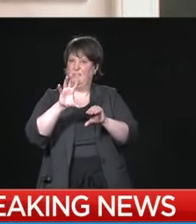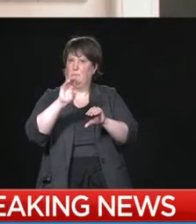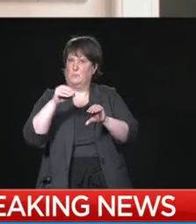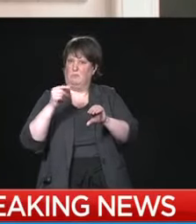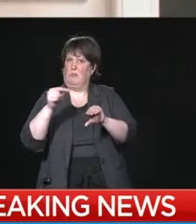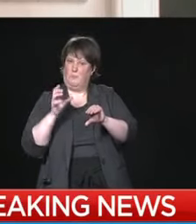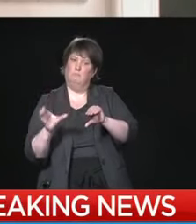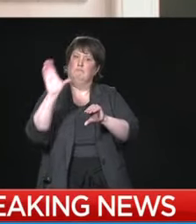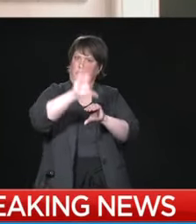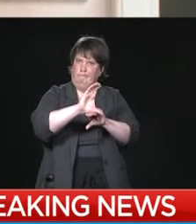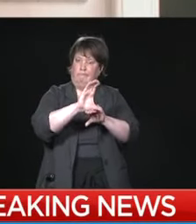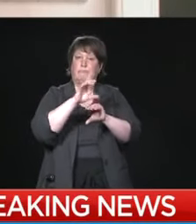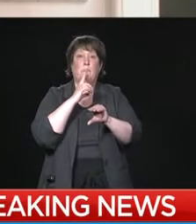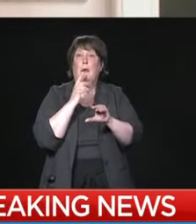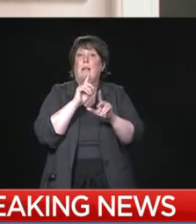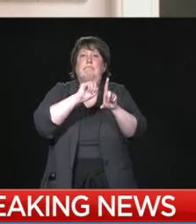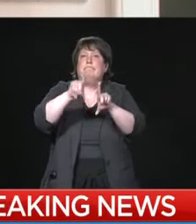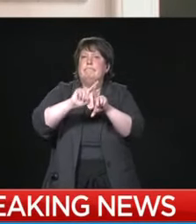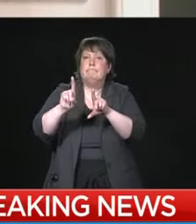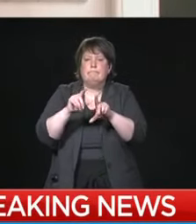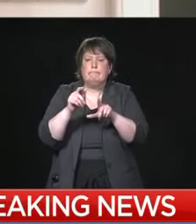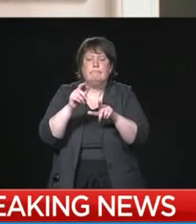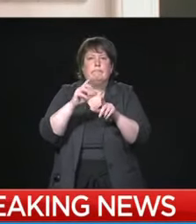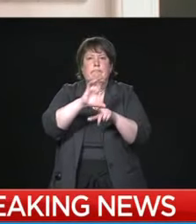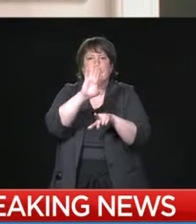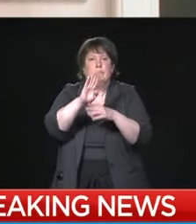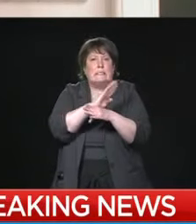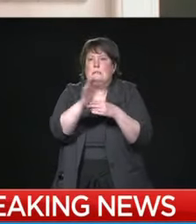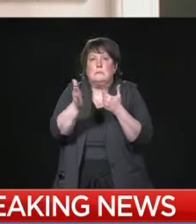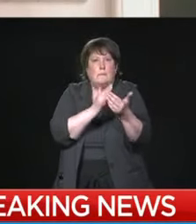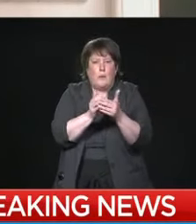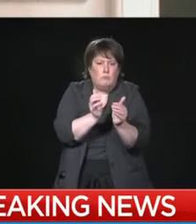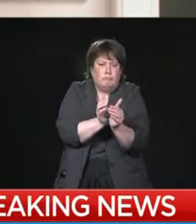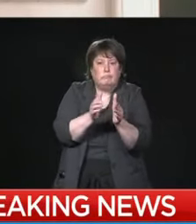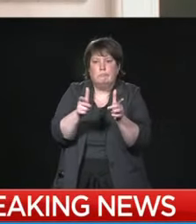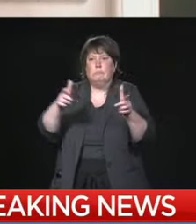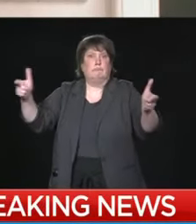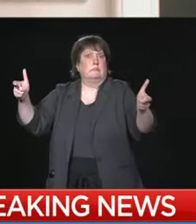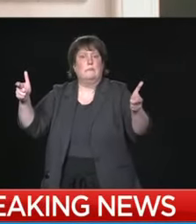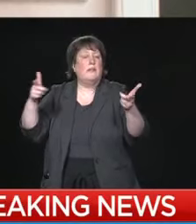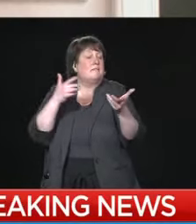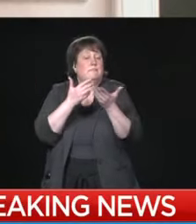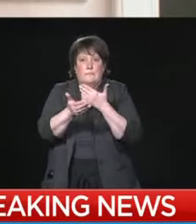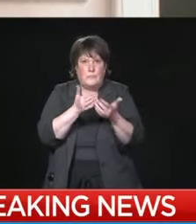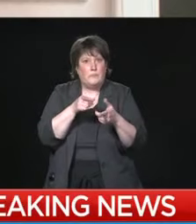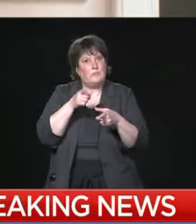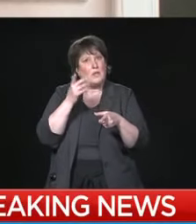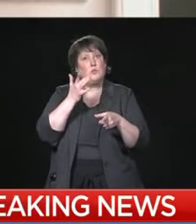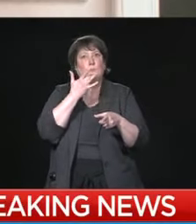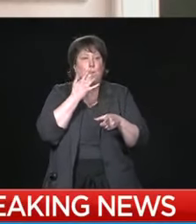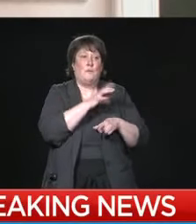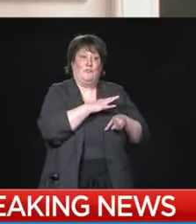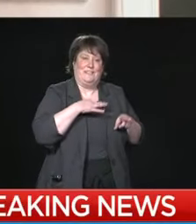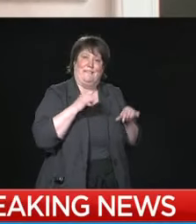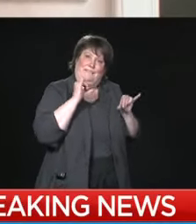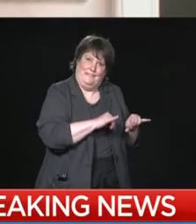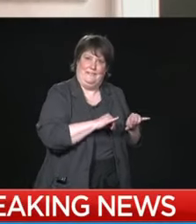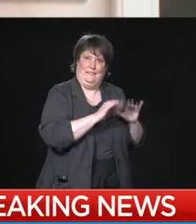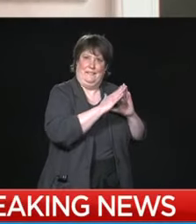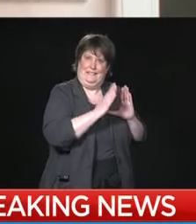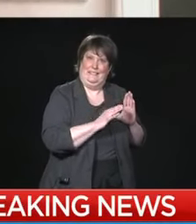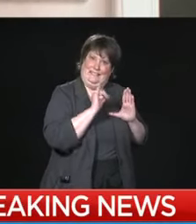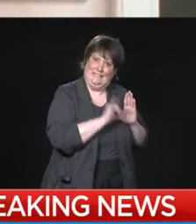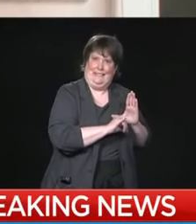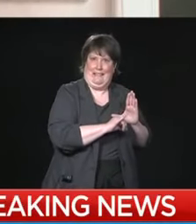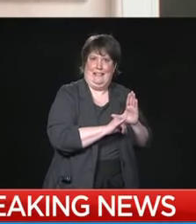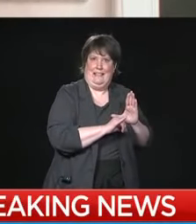included, so that people can stay on the payroll while they stay home and stay isolated, so that we can